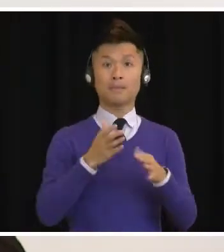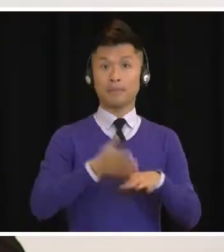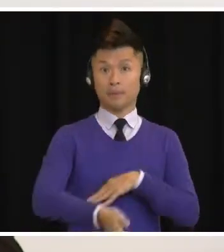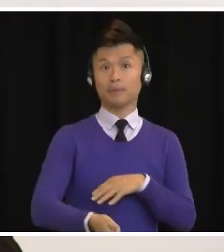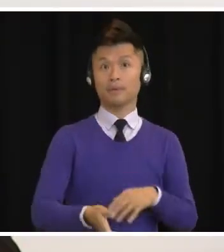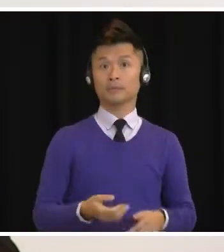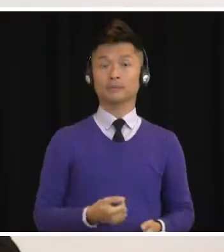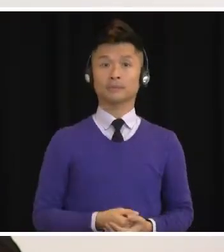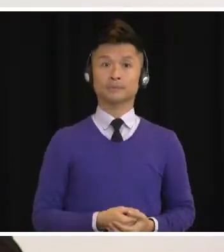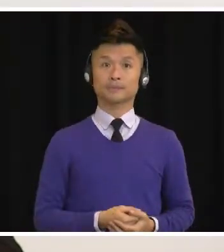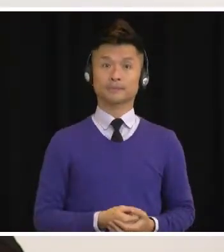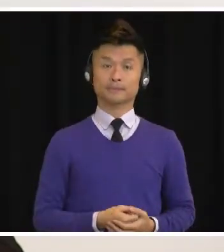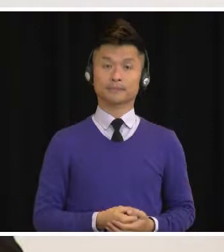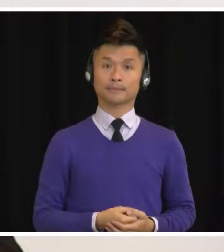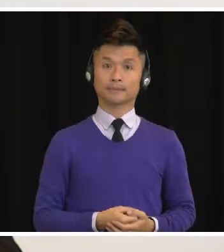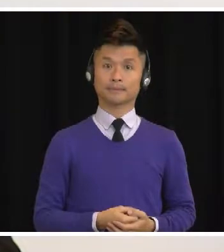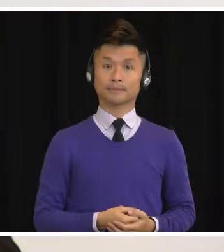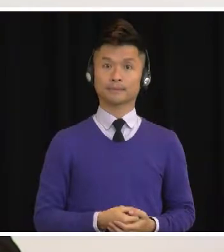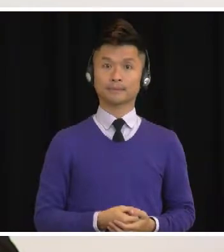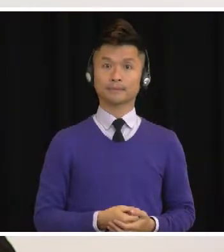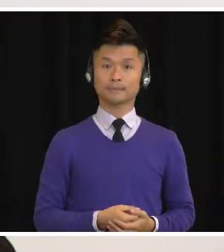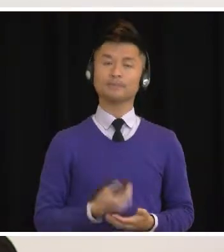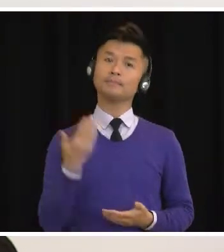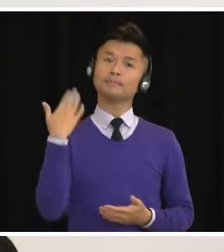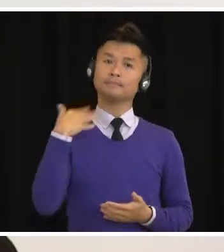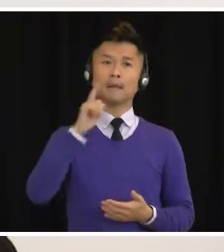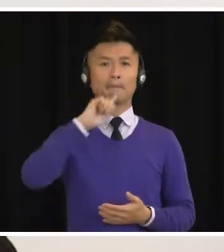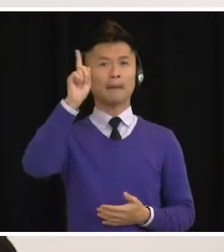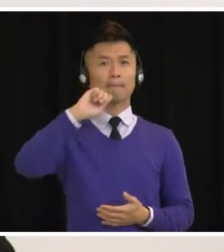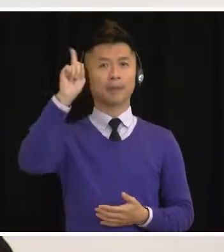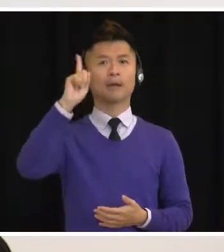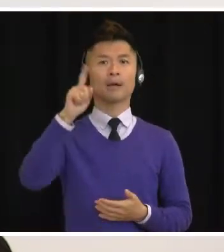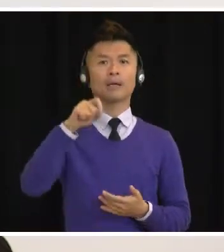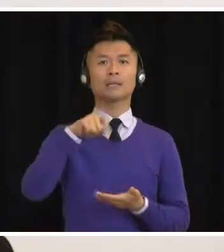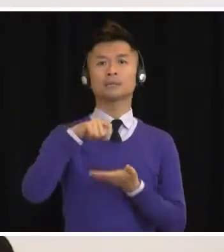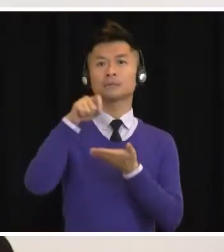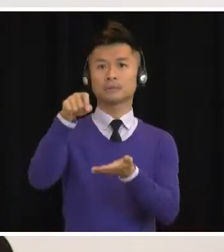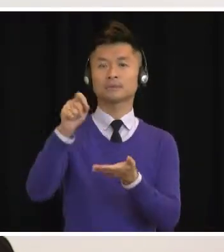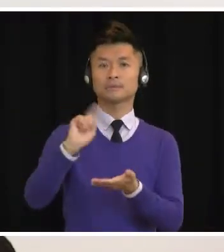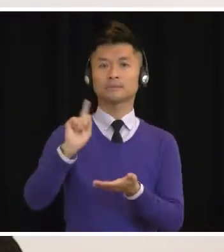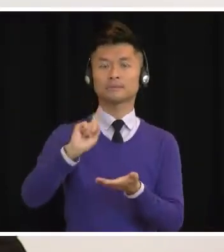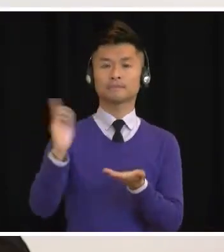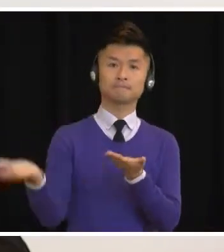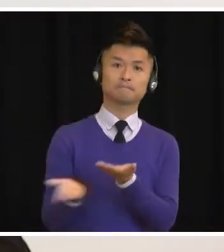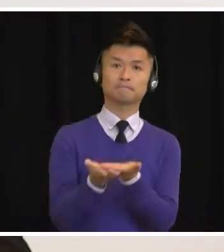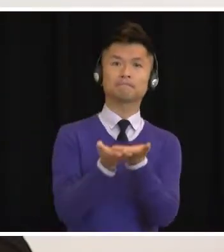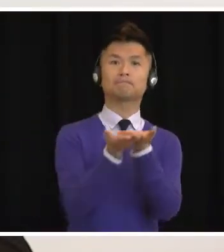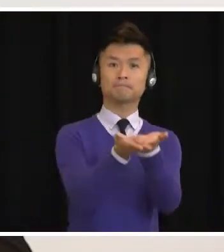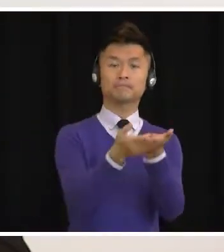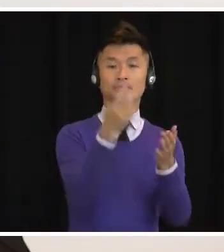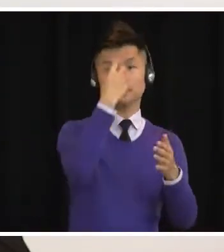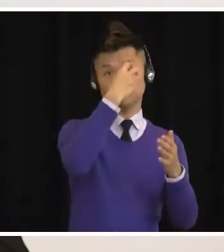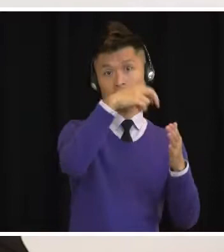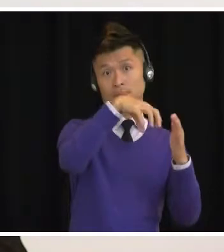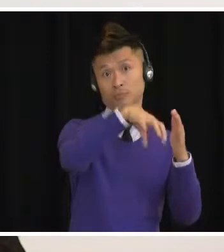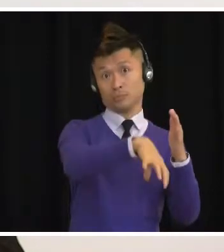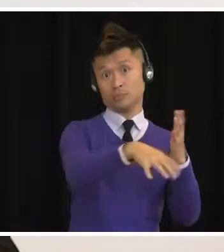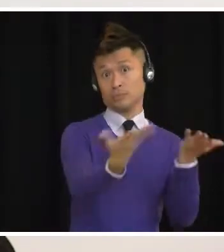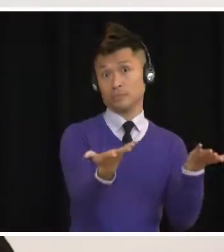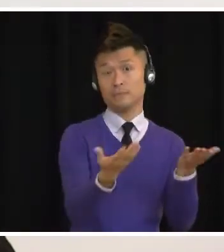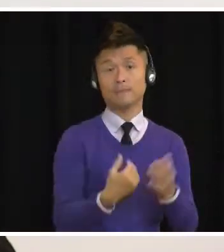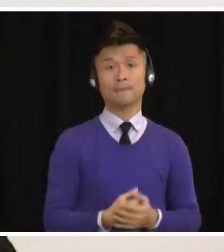the control yuan? I mean, you are working along complaints, but if